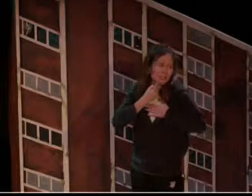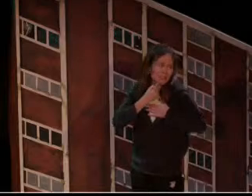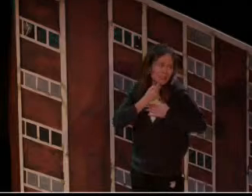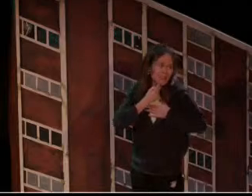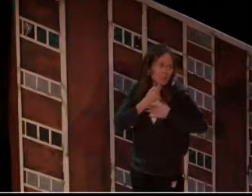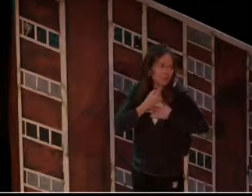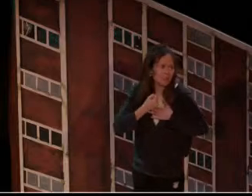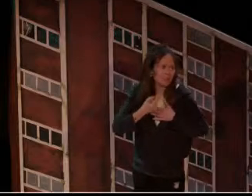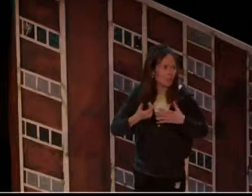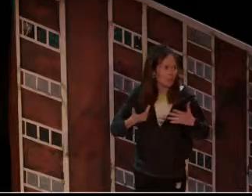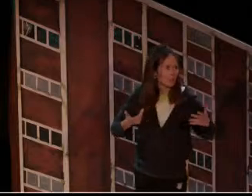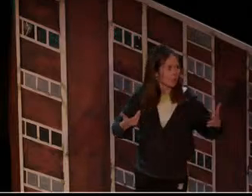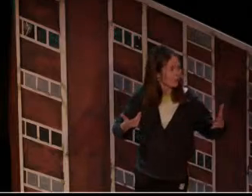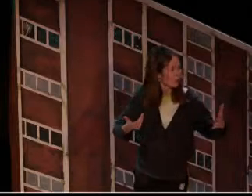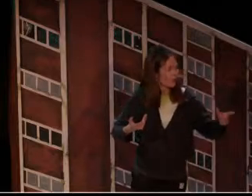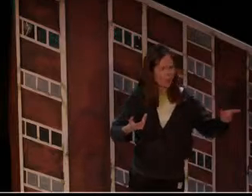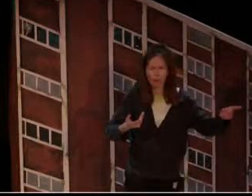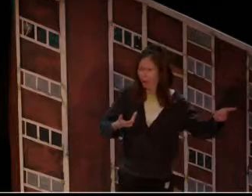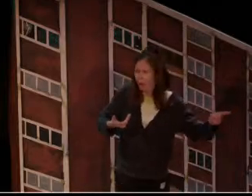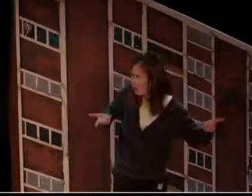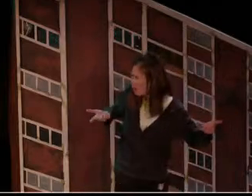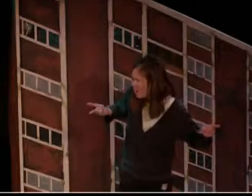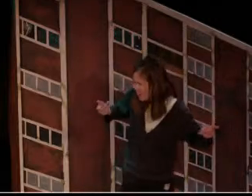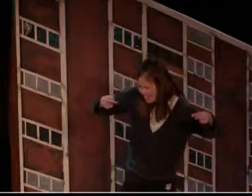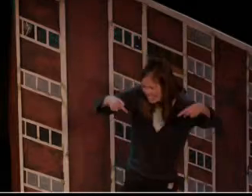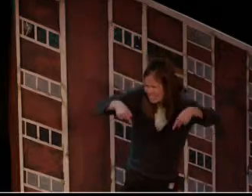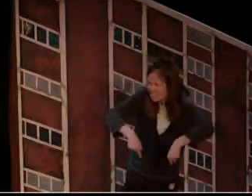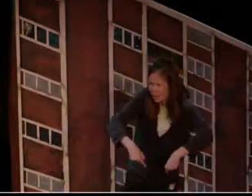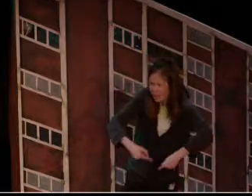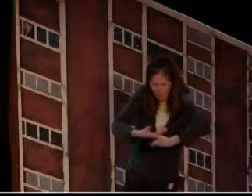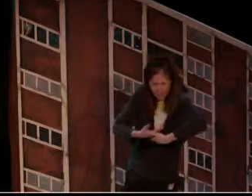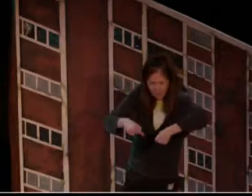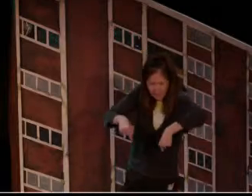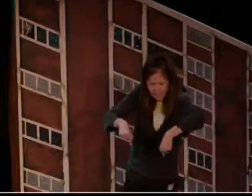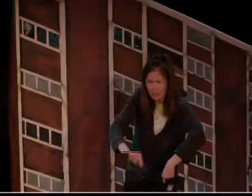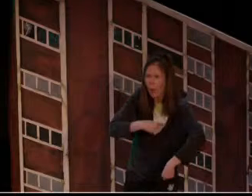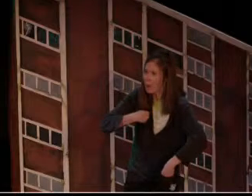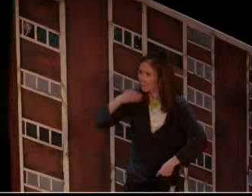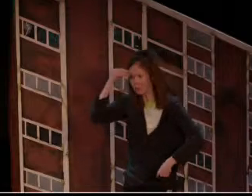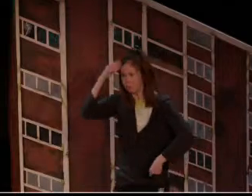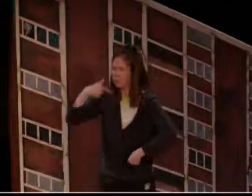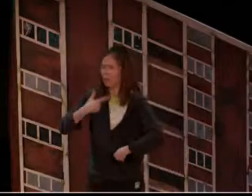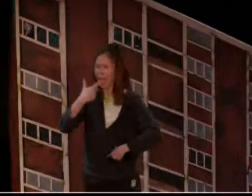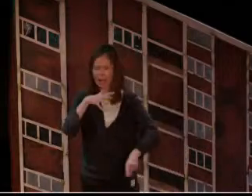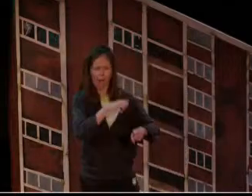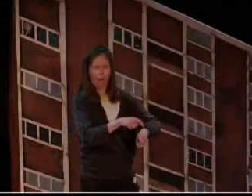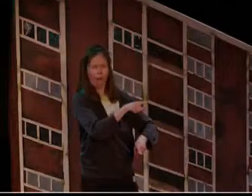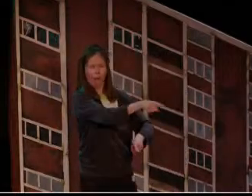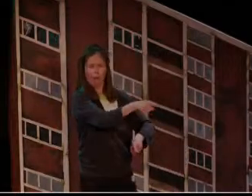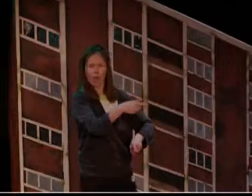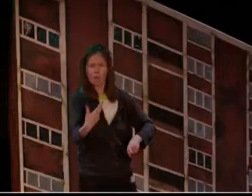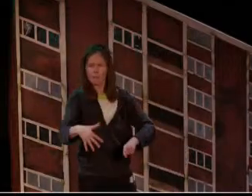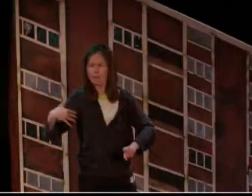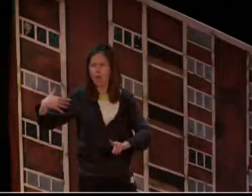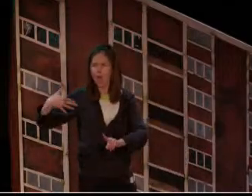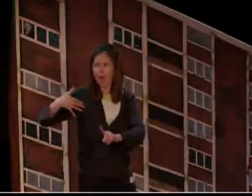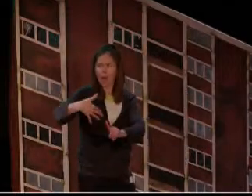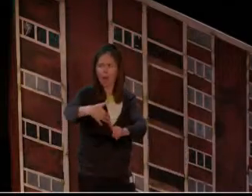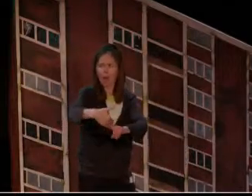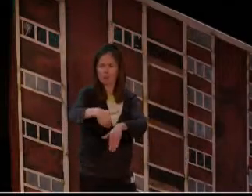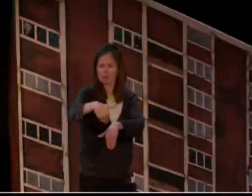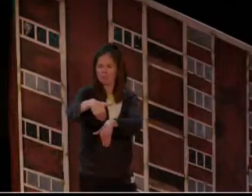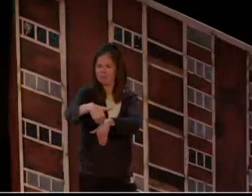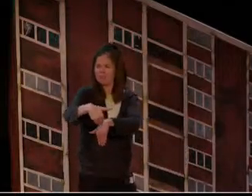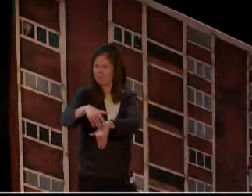This surely came from some messing around. I'm no scholar, but I can read the writing on the wall. And this came from